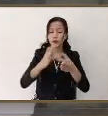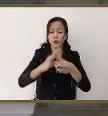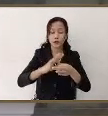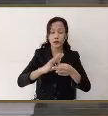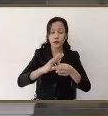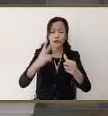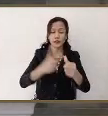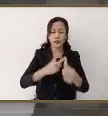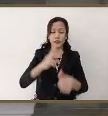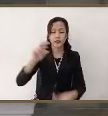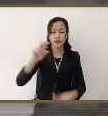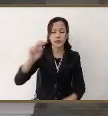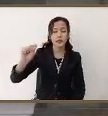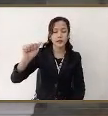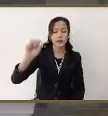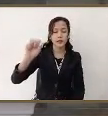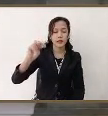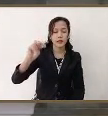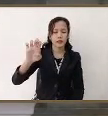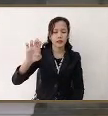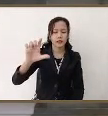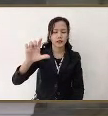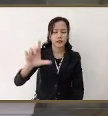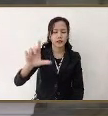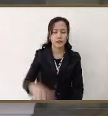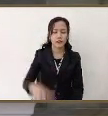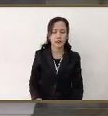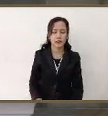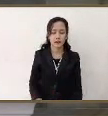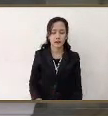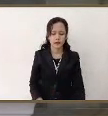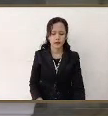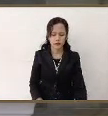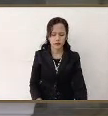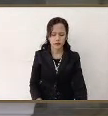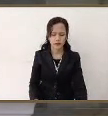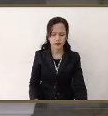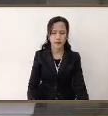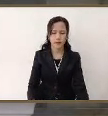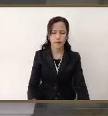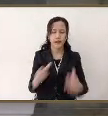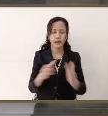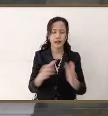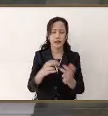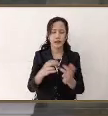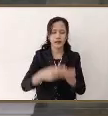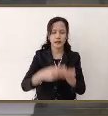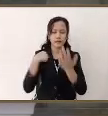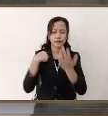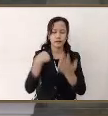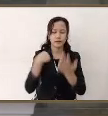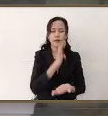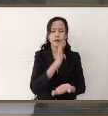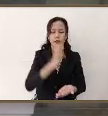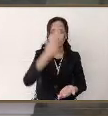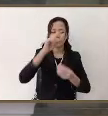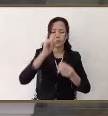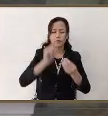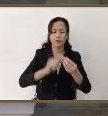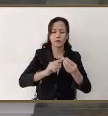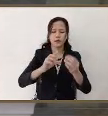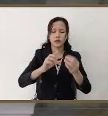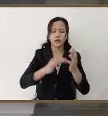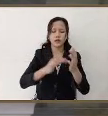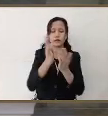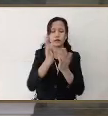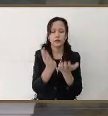get from this Sunday school lesson, and that it will help us, O God, to be familiar with your word. Cleanse us from all unrighteousness,